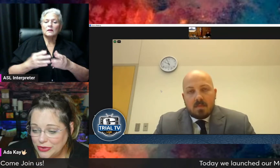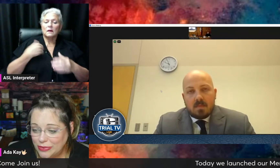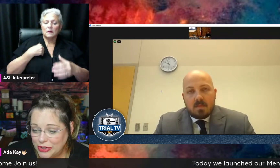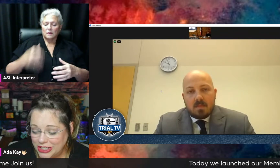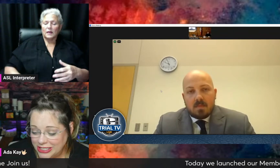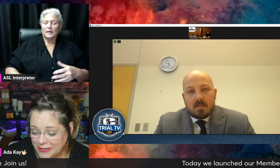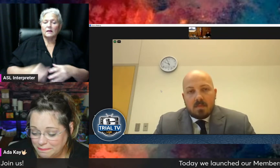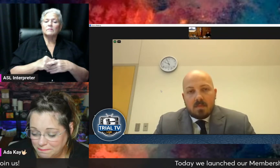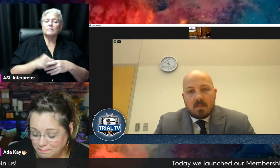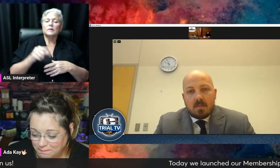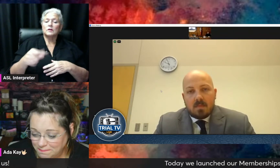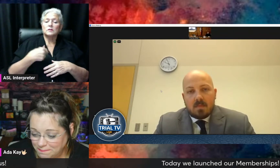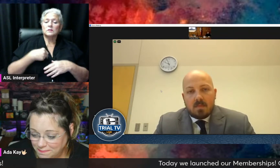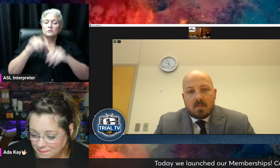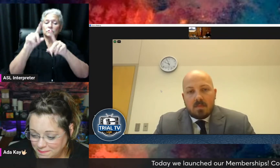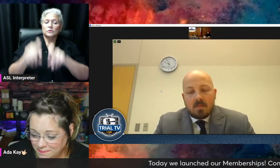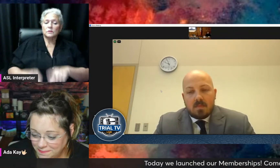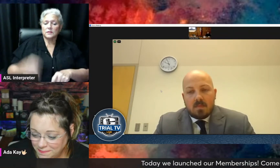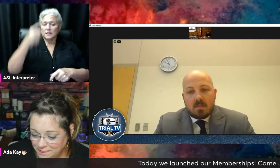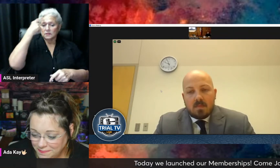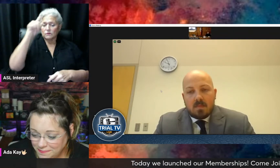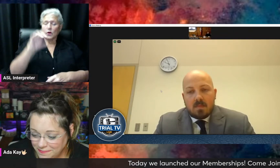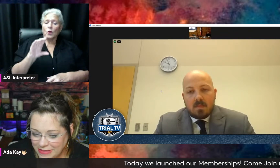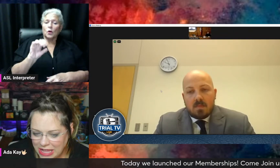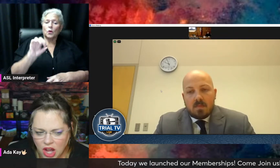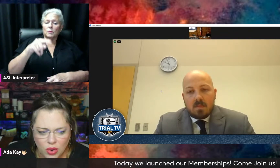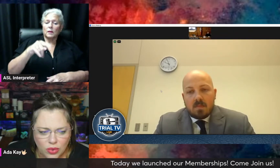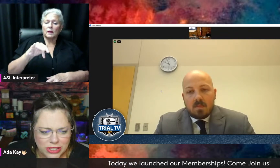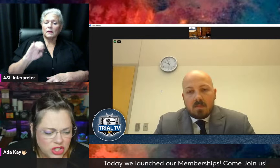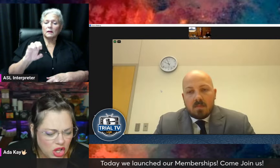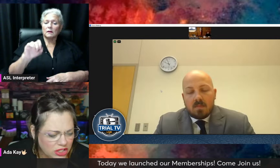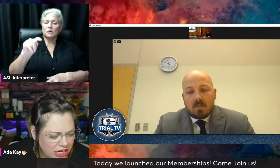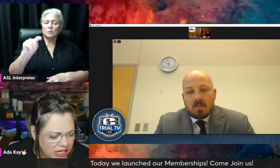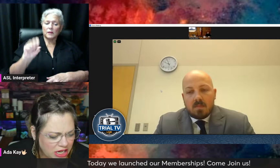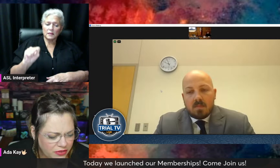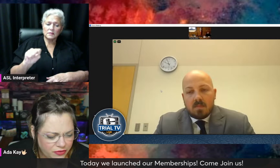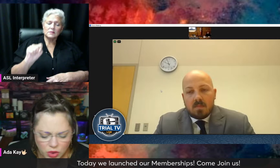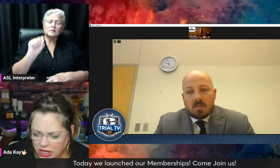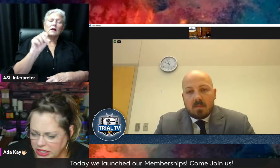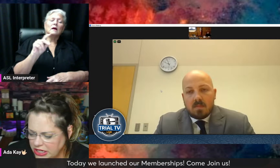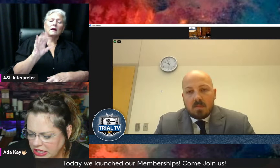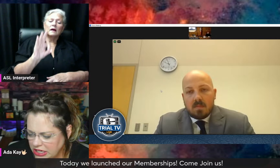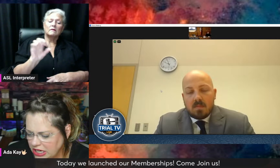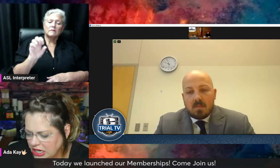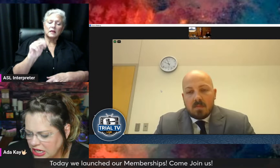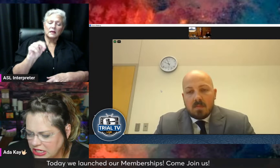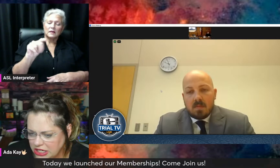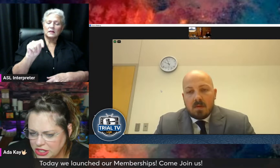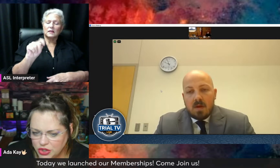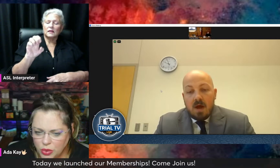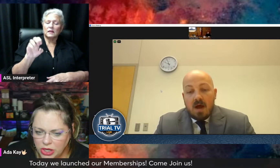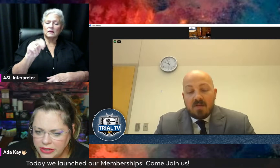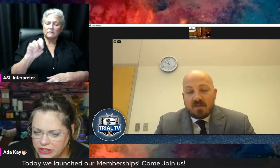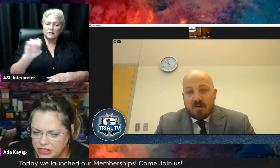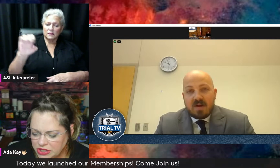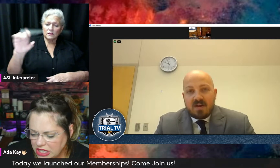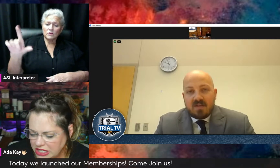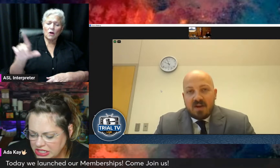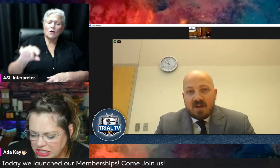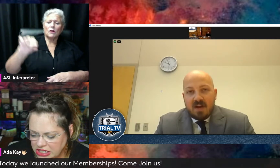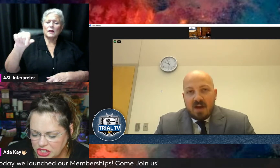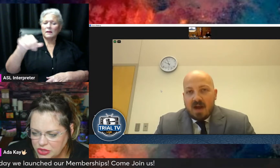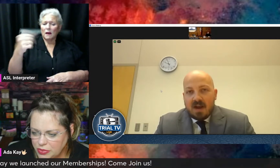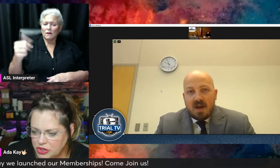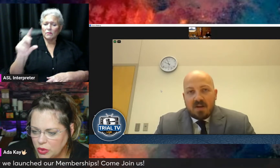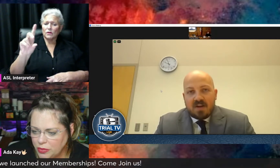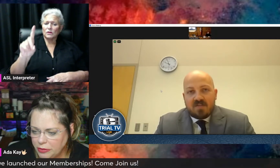Did you also test for opiates, fentanyl, barbiturates, amphetamines, and other substances? The screen